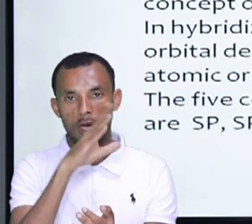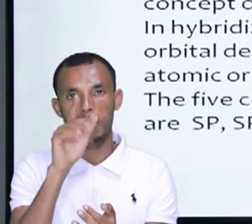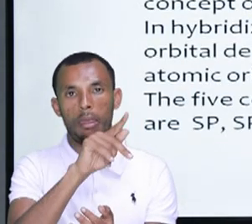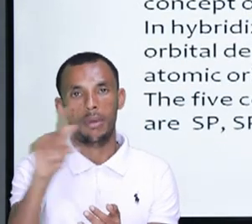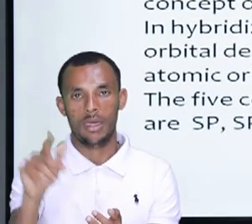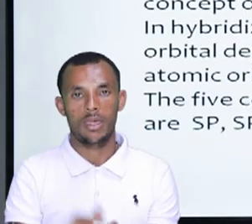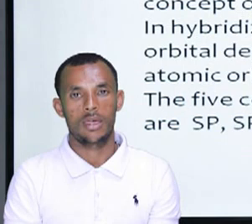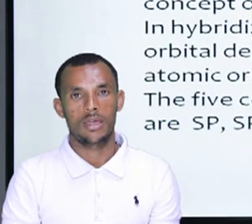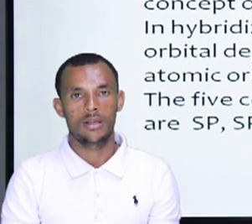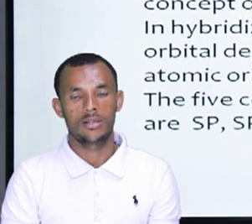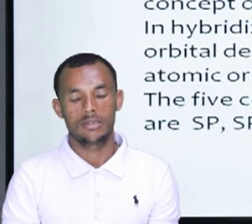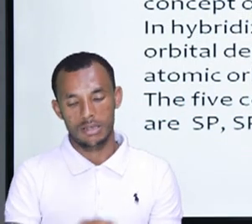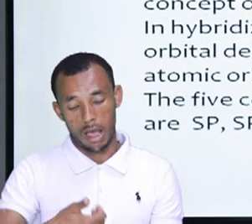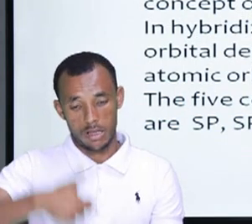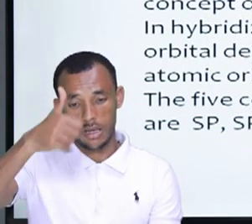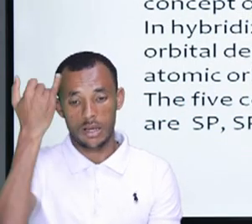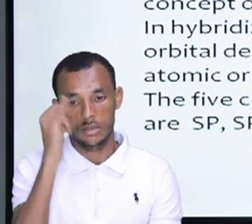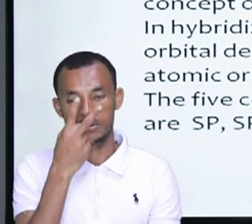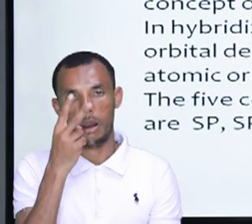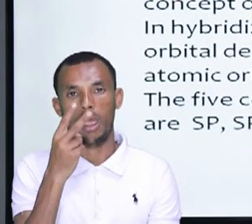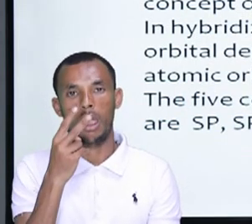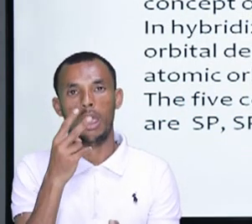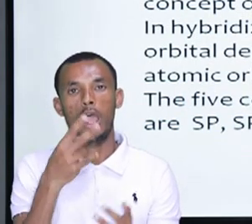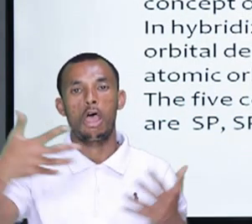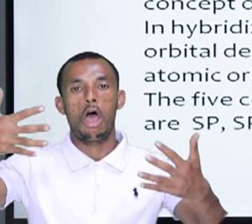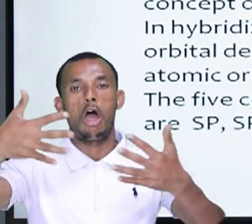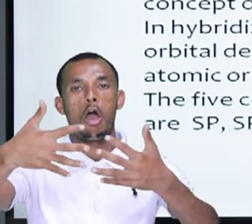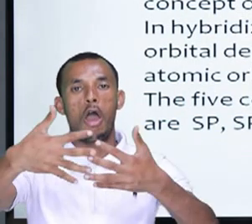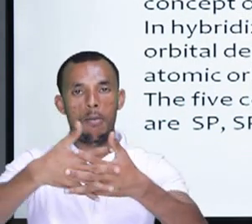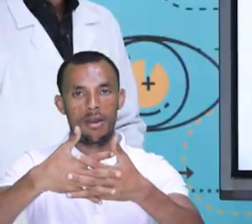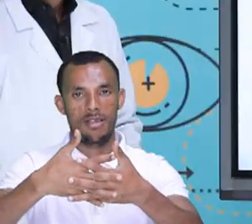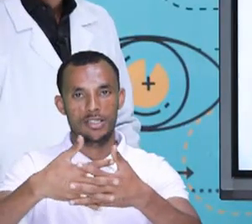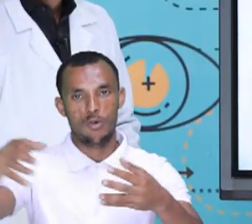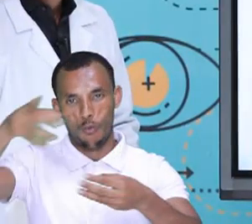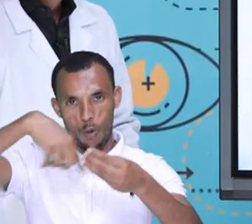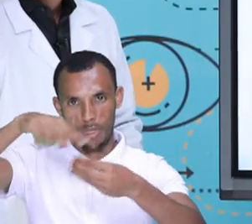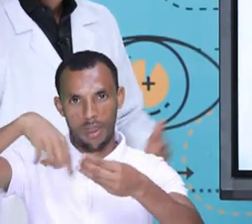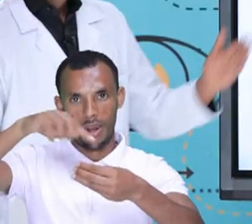PP. The other point is hybridizations of orbitals.